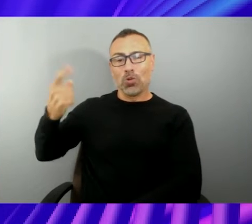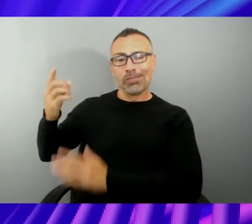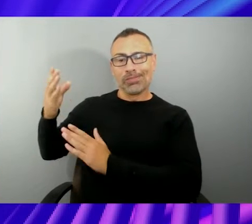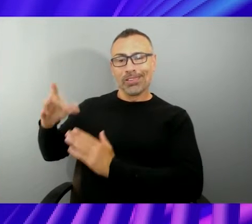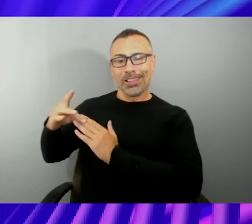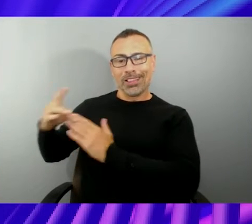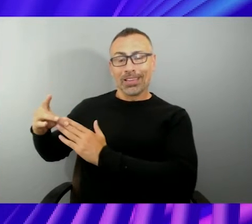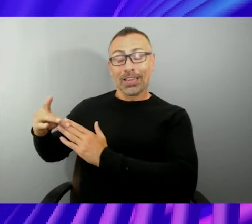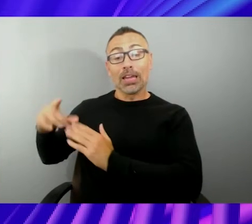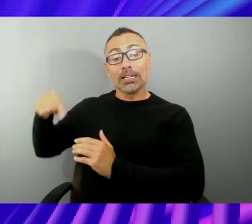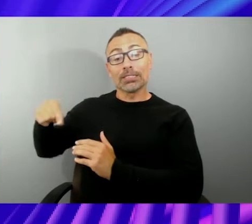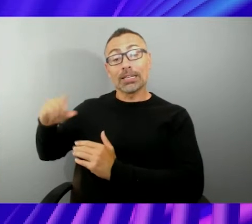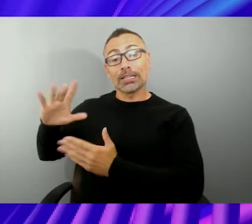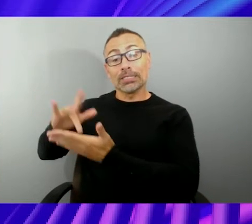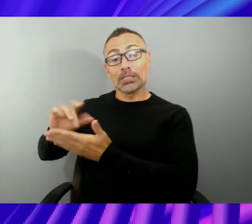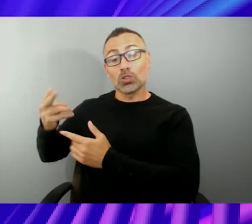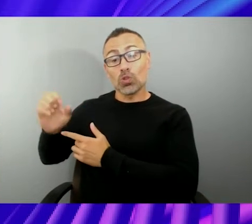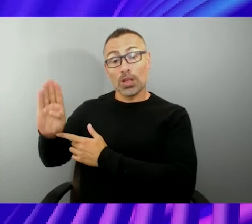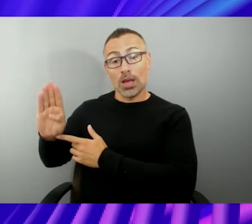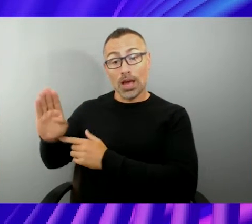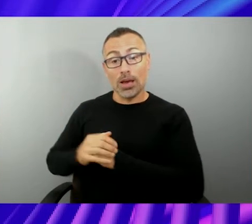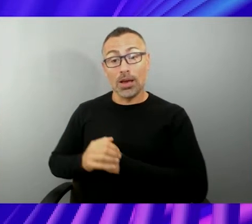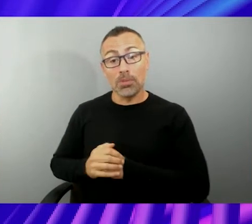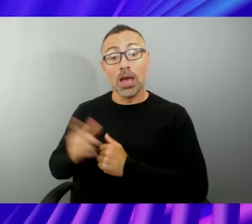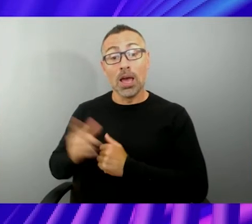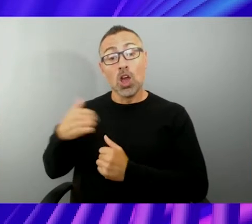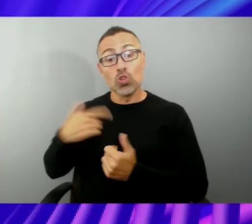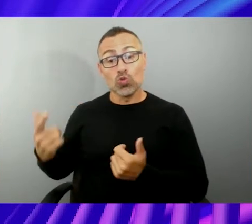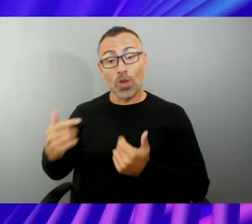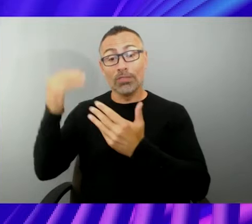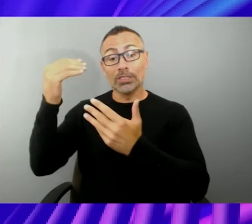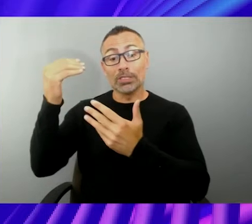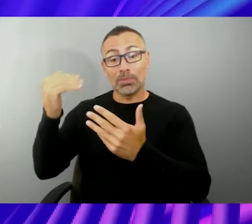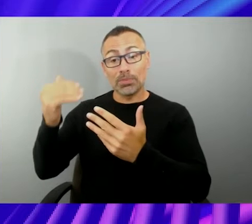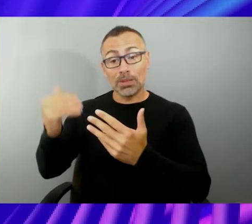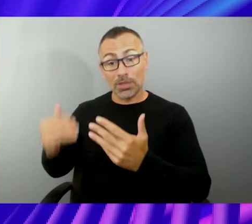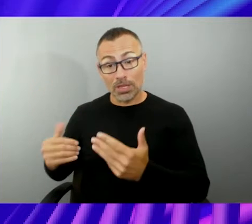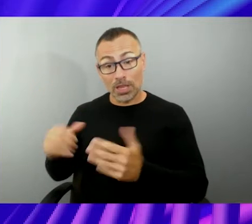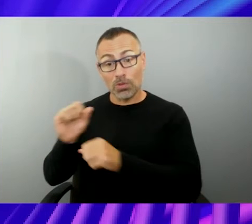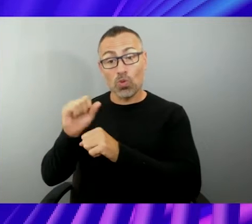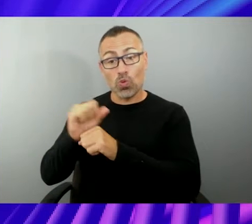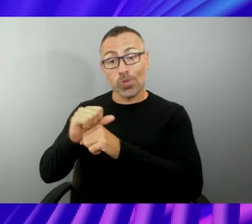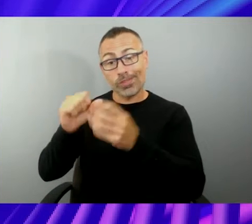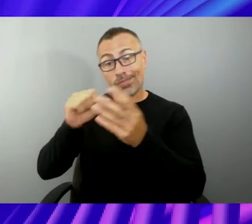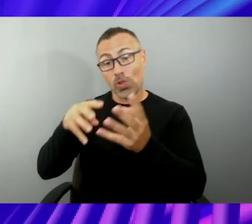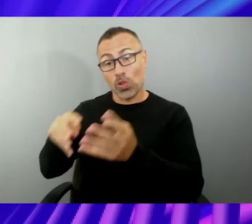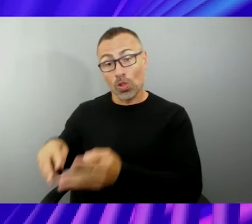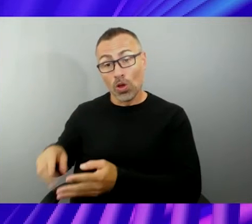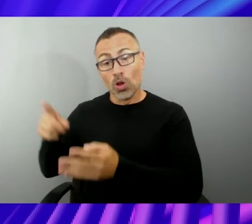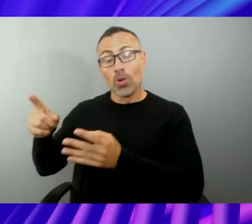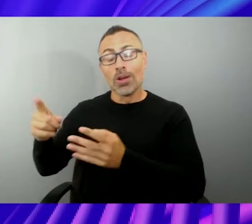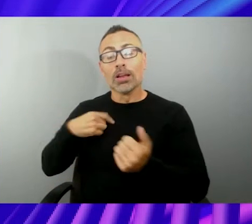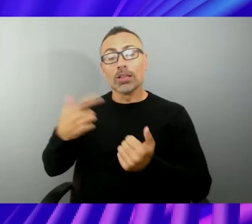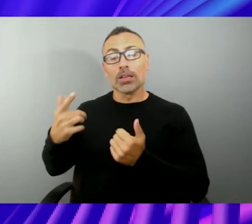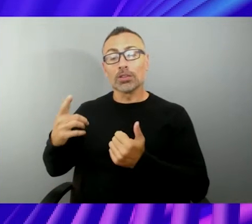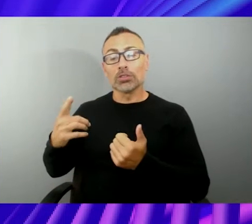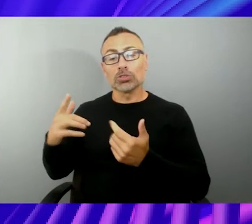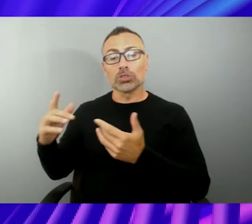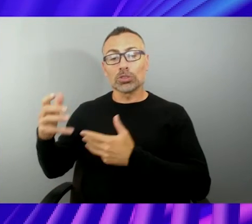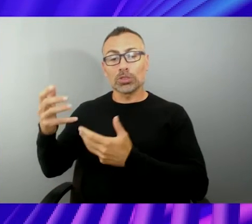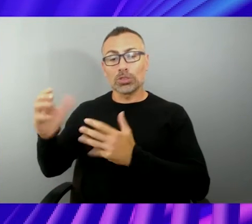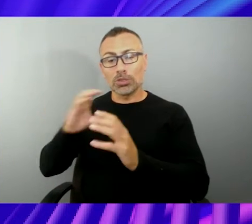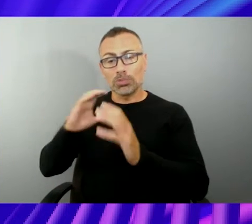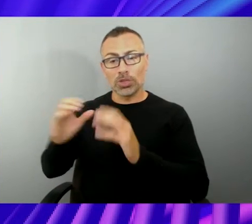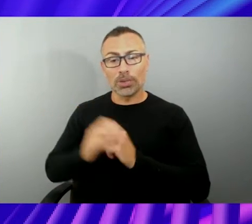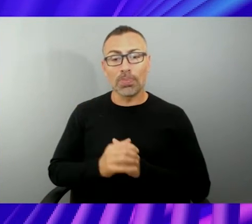have a sort of step by step workflow where the smaller functions are, or services rather, are talking to one another. Some services